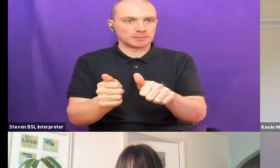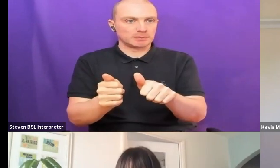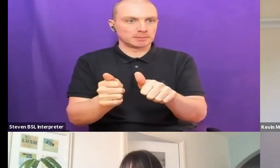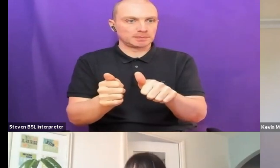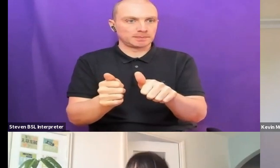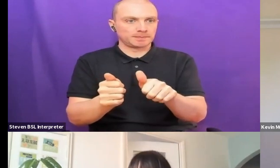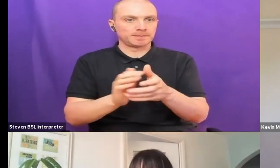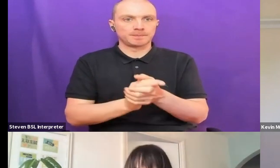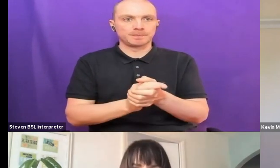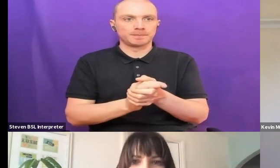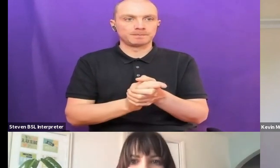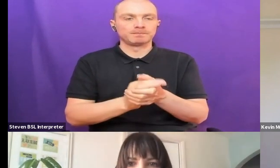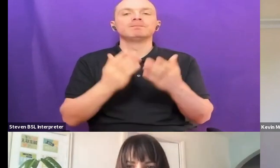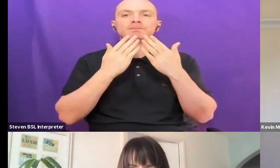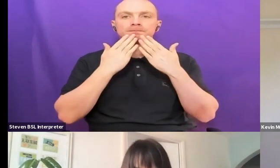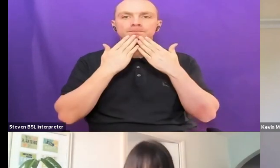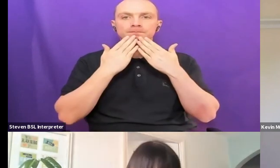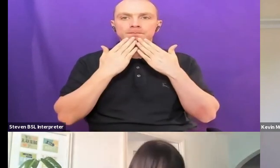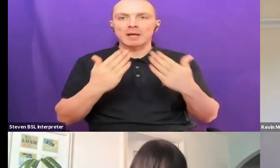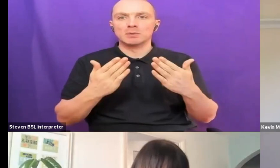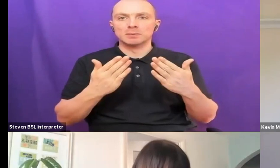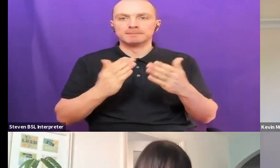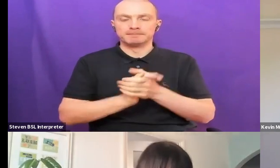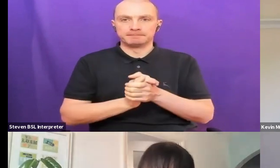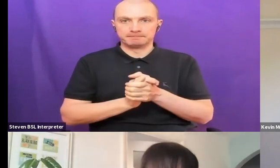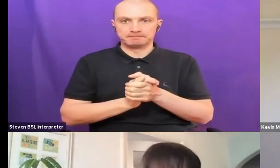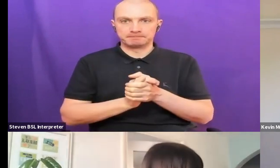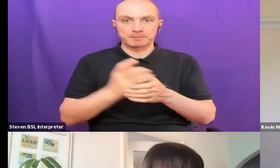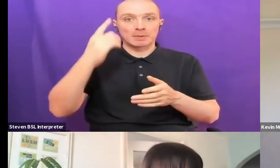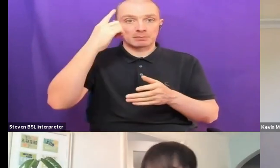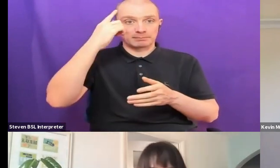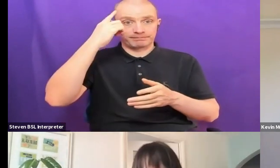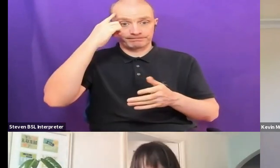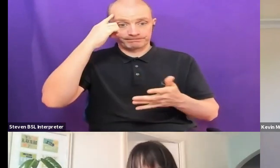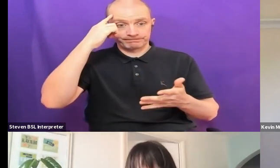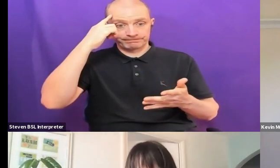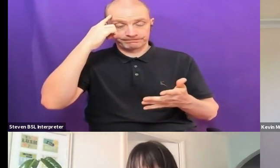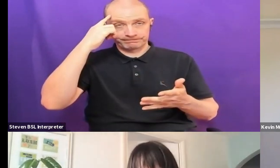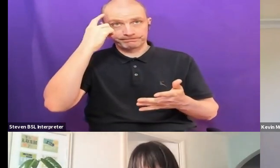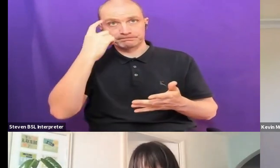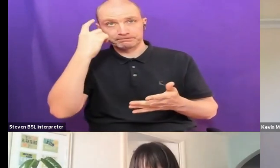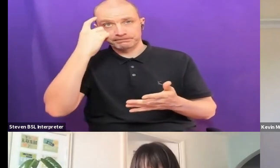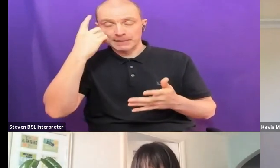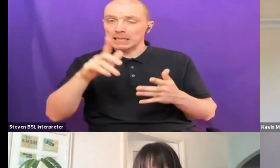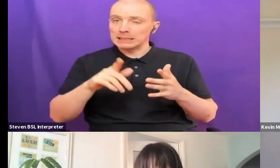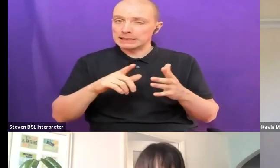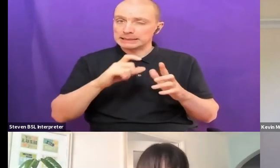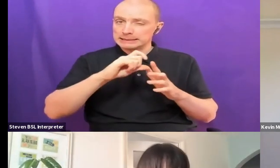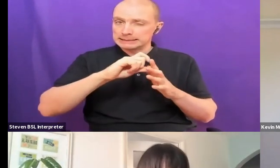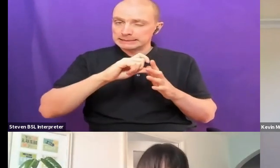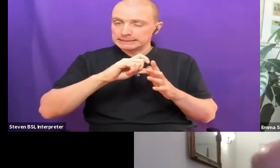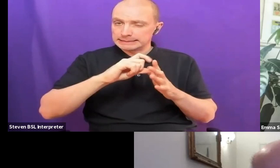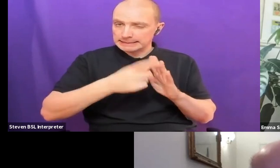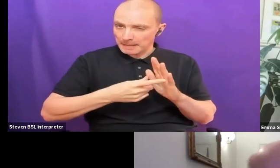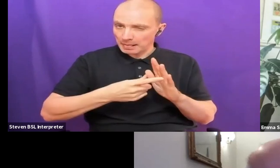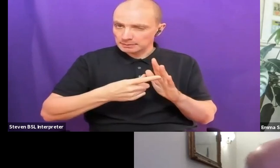Okay, thanks. So I think disabled people quite often get a bit nervous when they hear